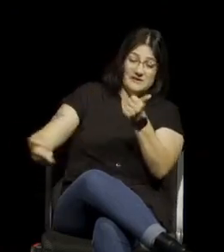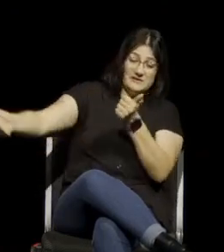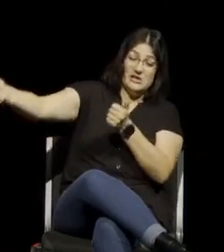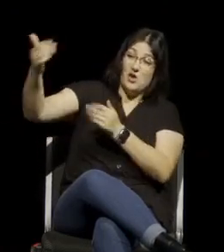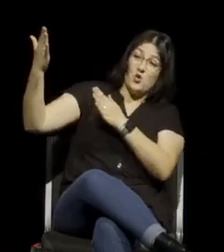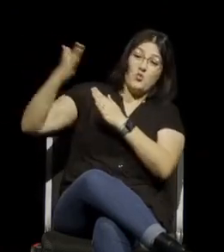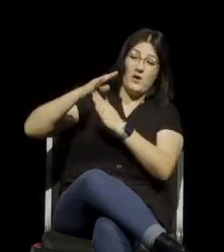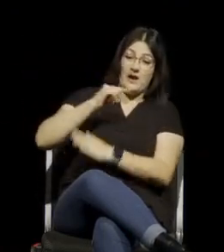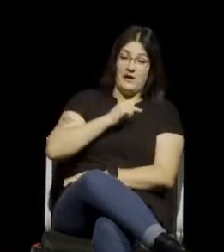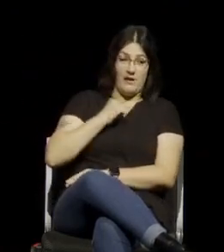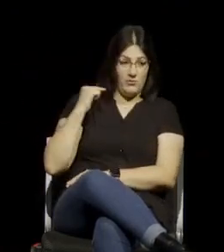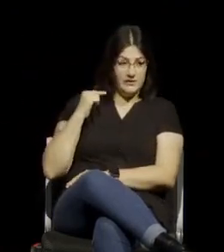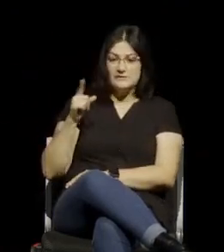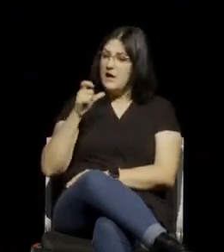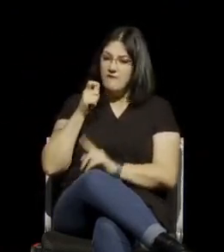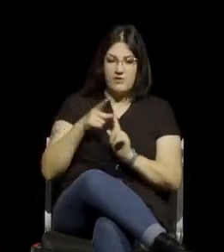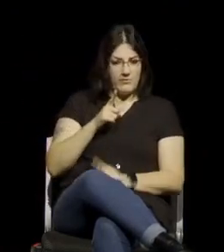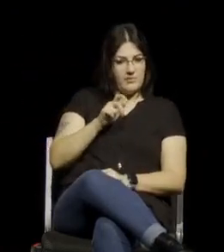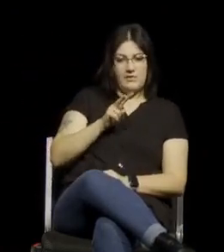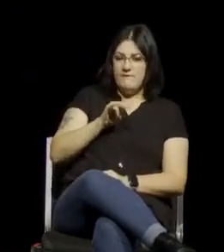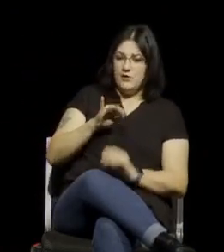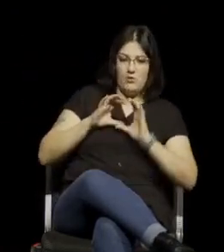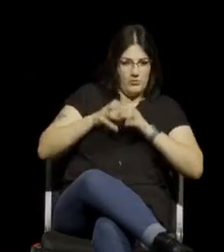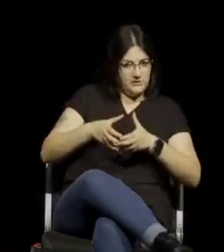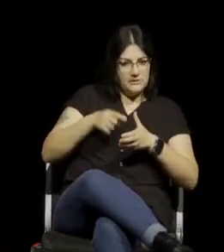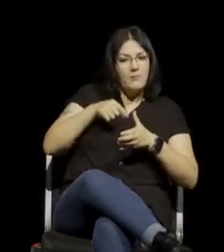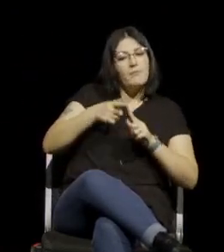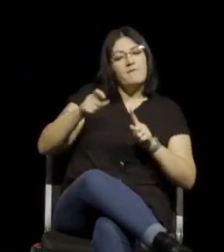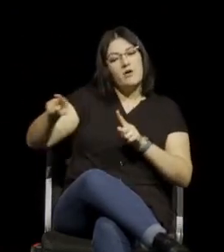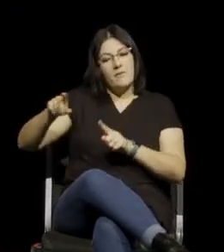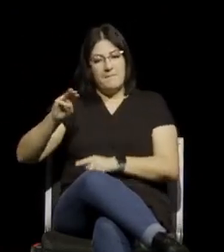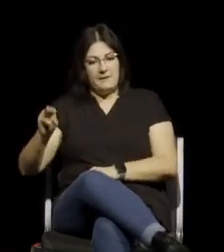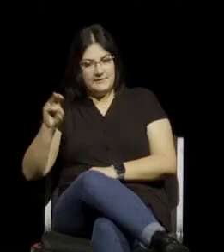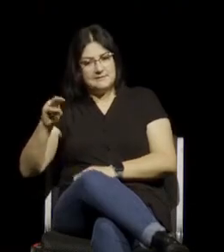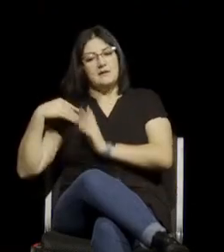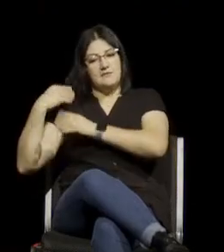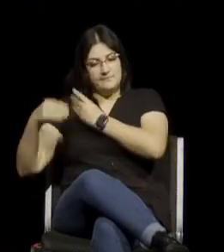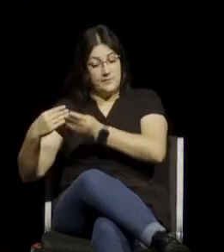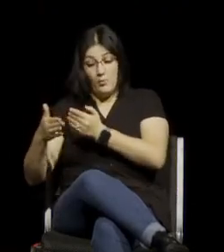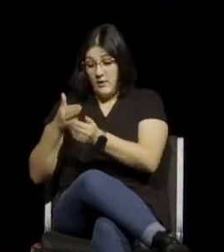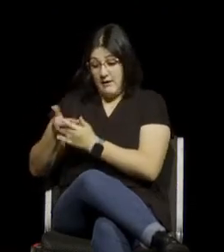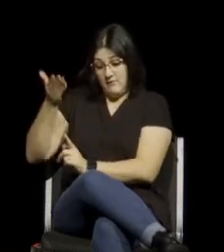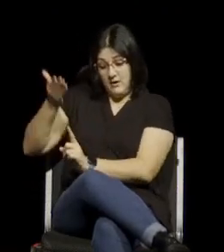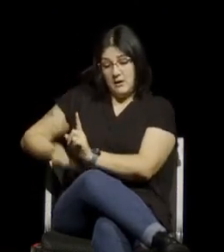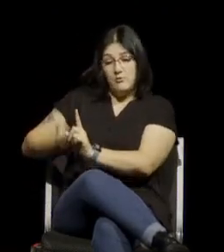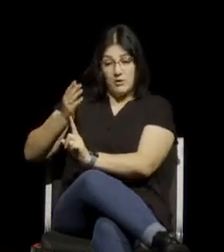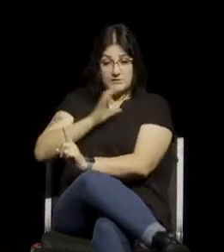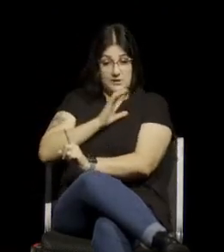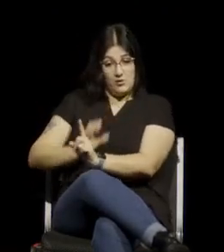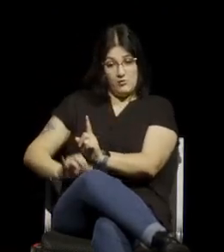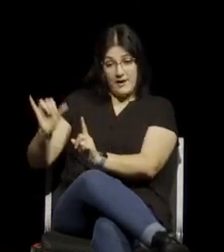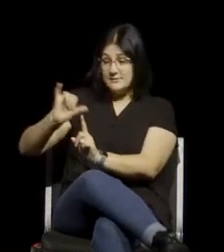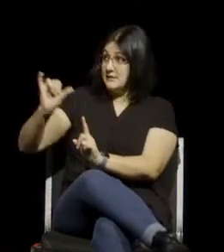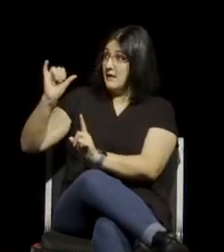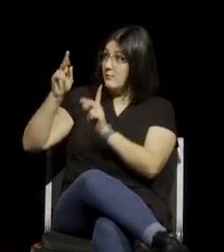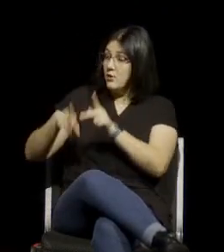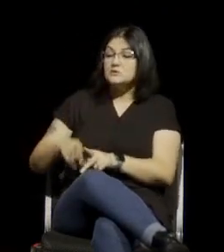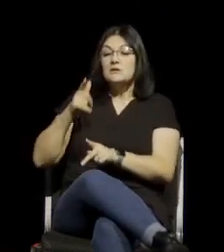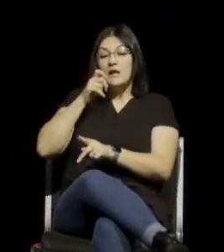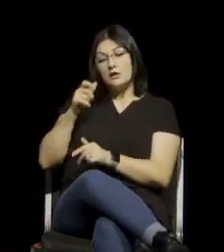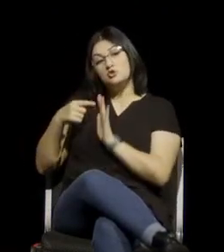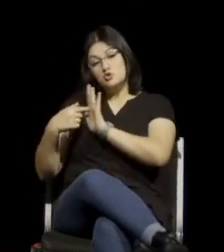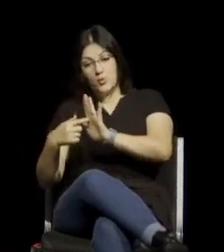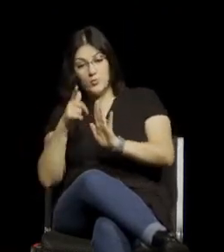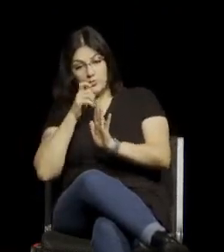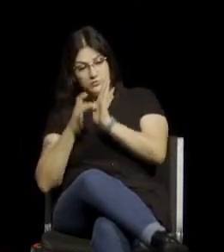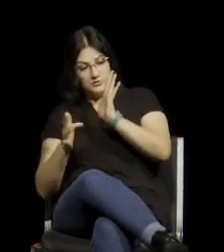not coming from the Levitical priesthood, but coming from this order of Melchizedek. Whatever he was, a Christ-like figure, that pointed to the coming Messiah. In